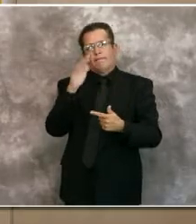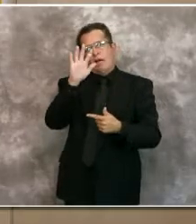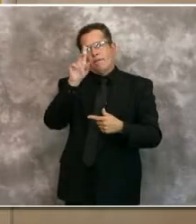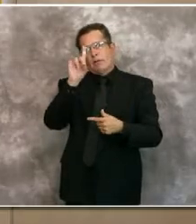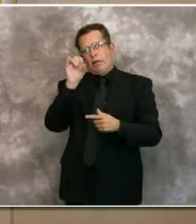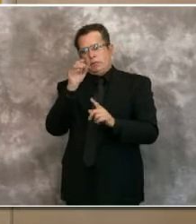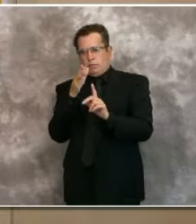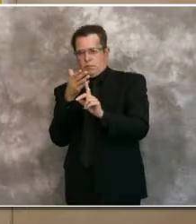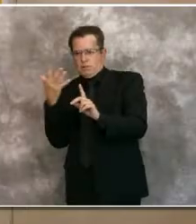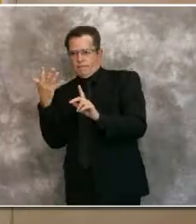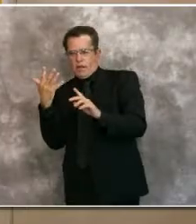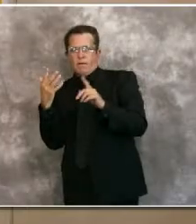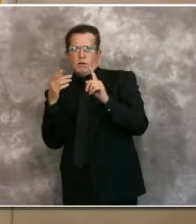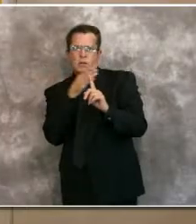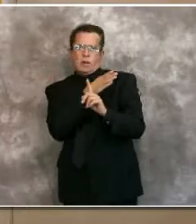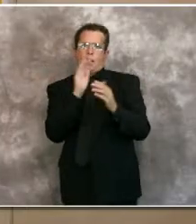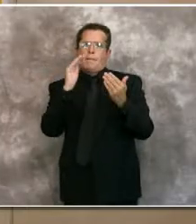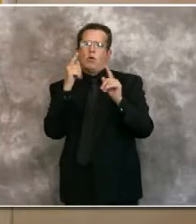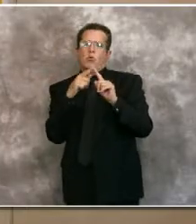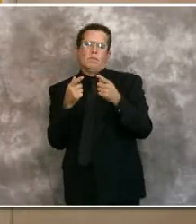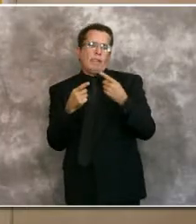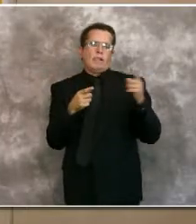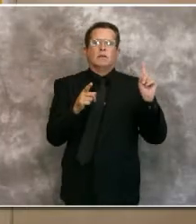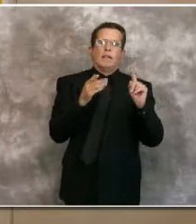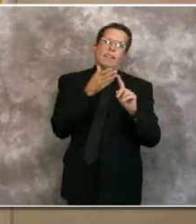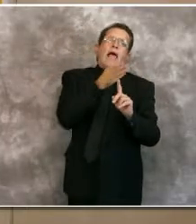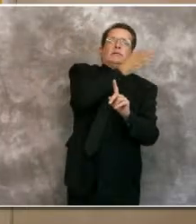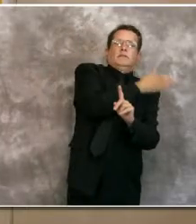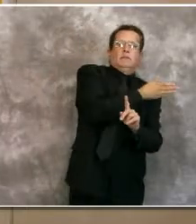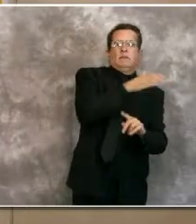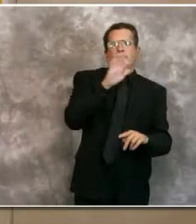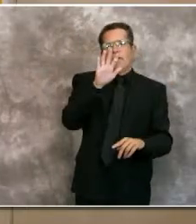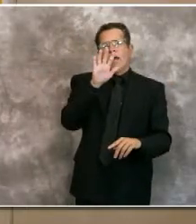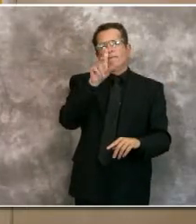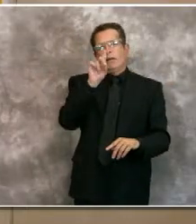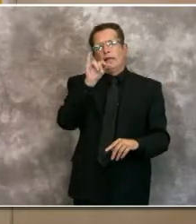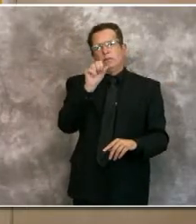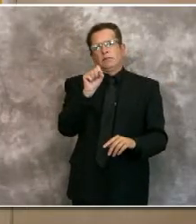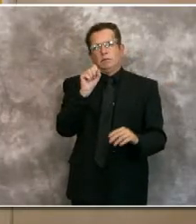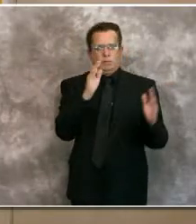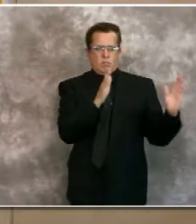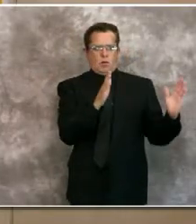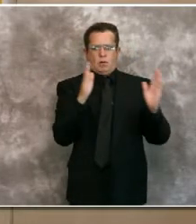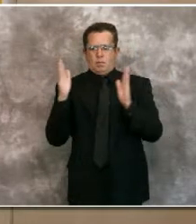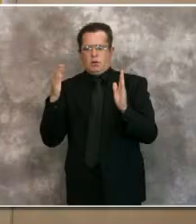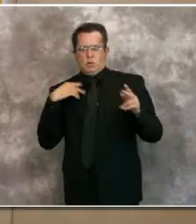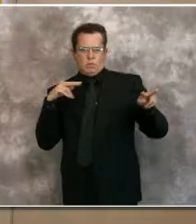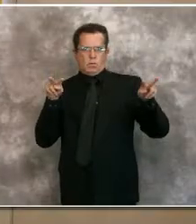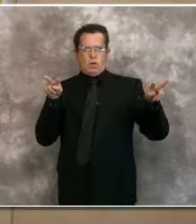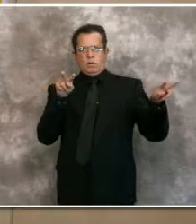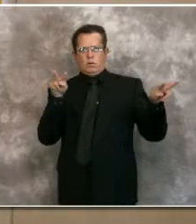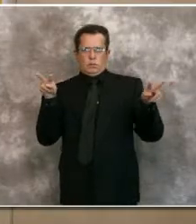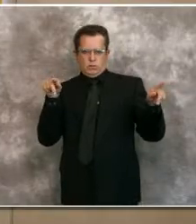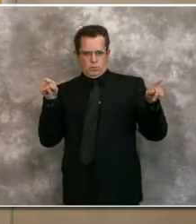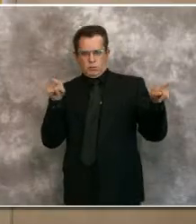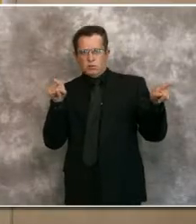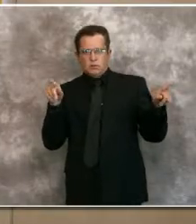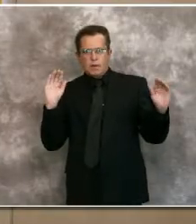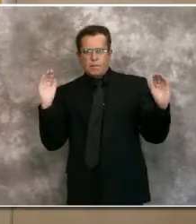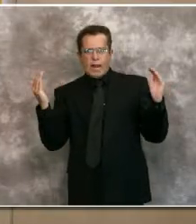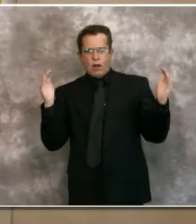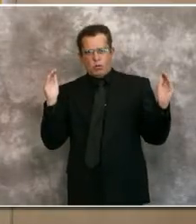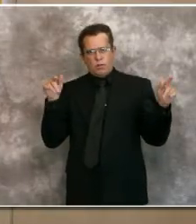prior 5 days. And I think I went into great detail. If you can show that slide, if staff can show that slide. That is